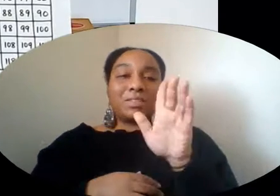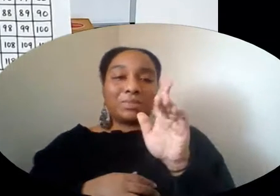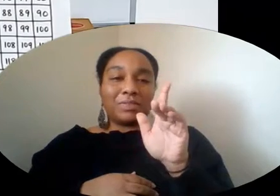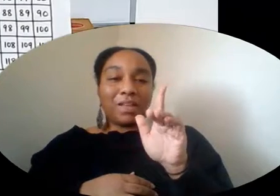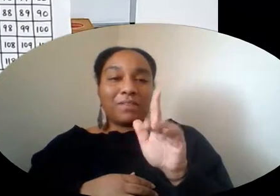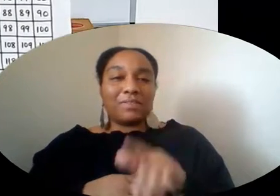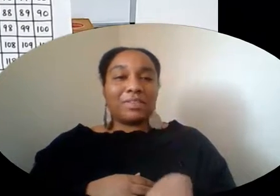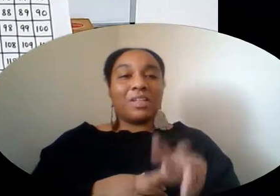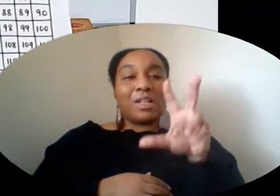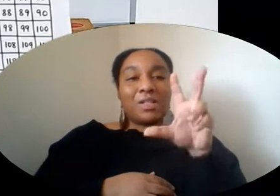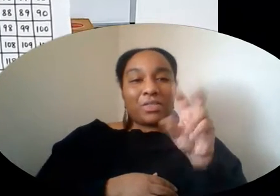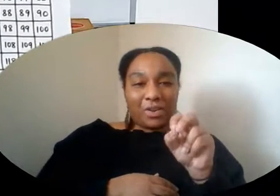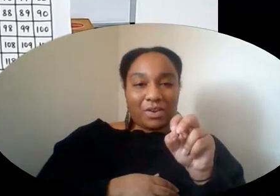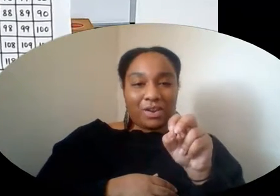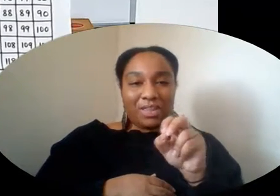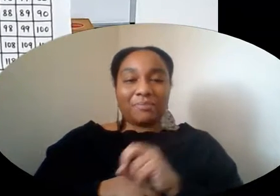5, 10, 15, 20, 25.